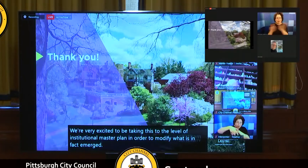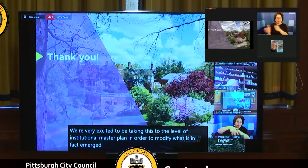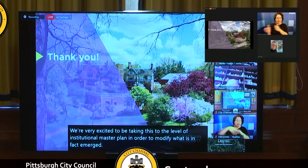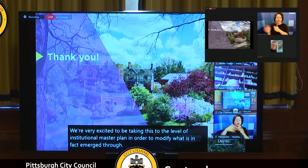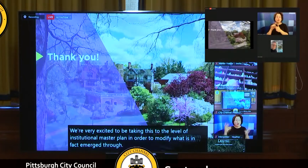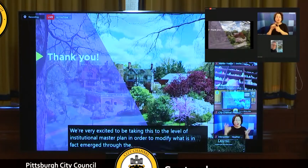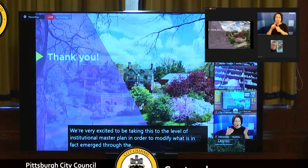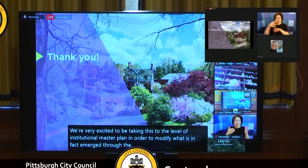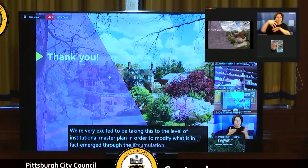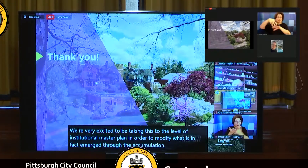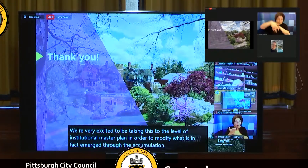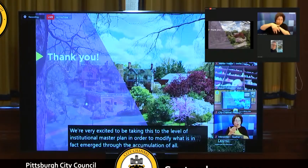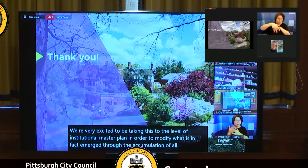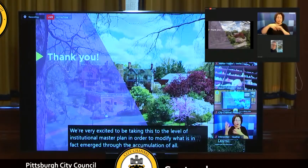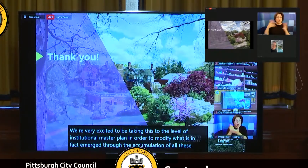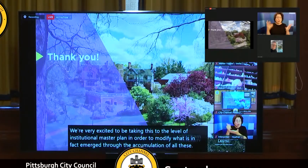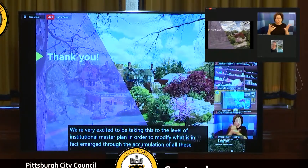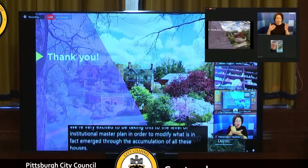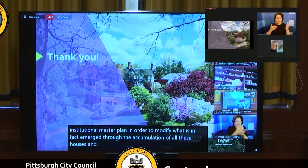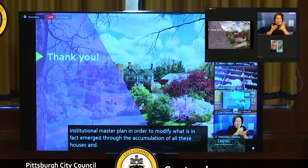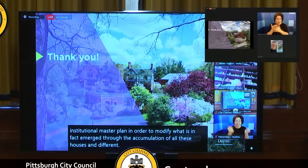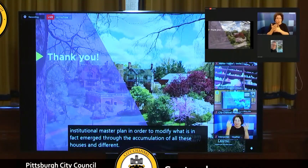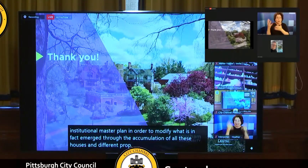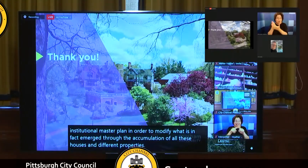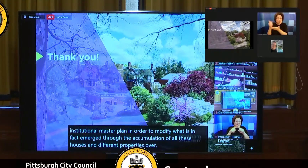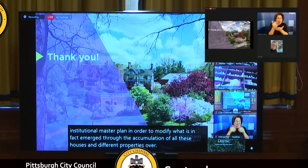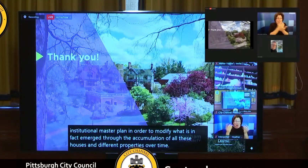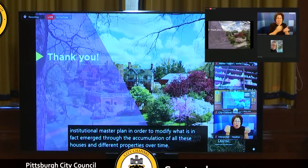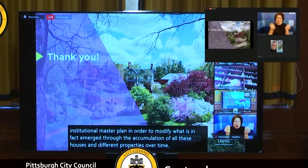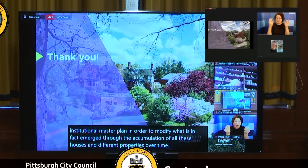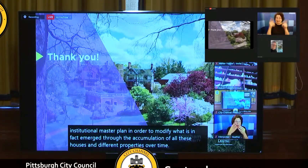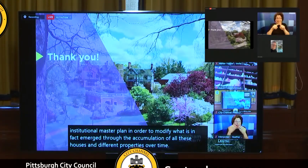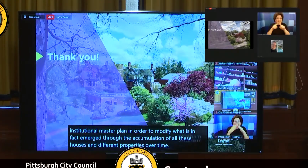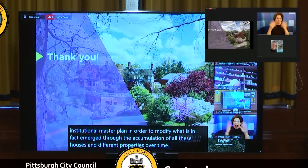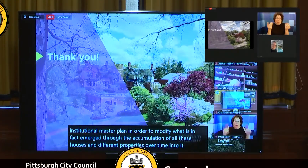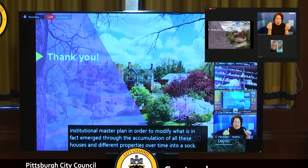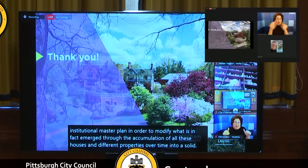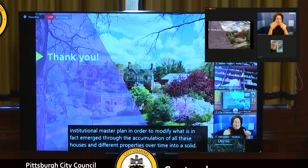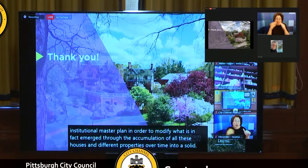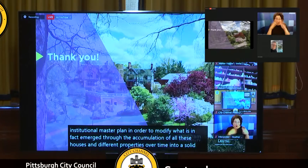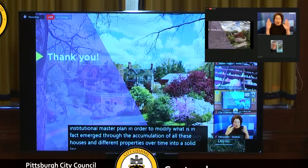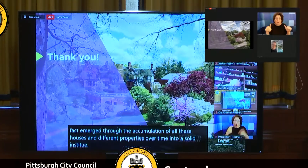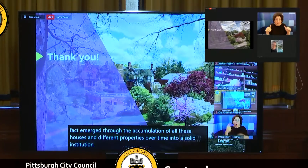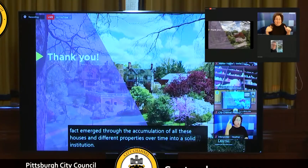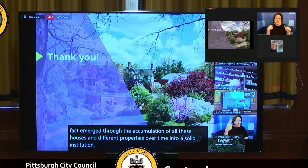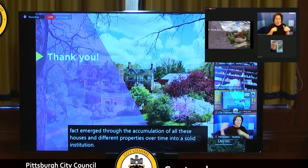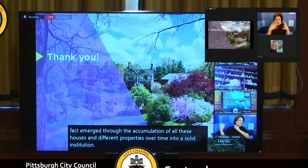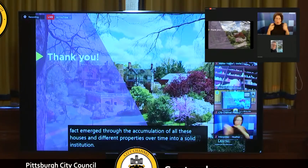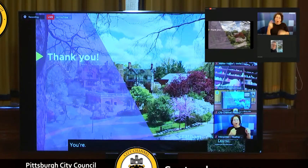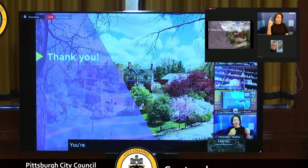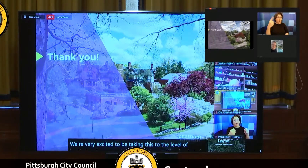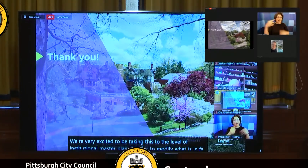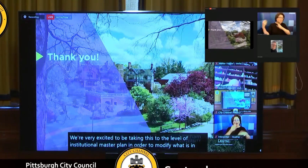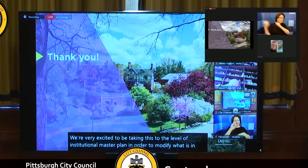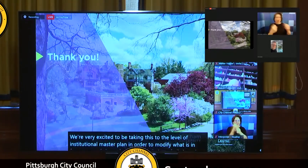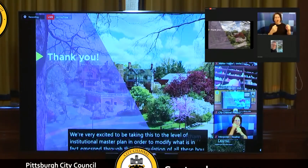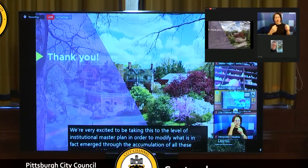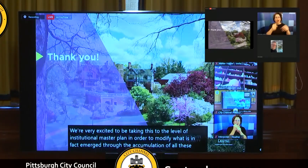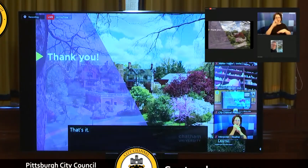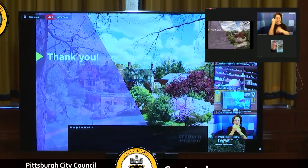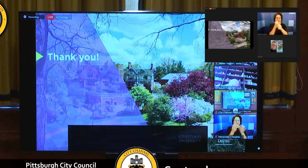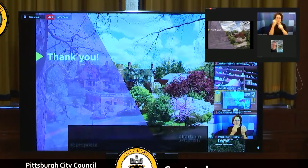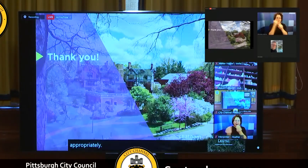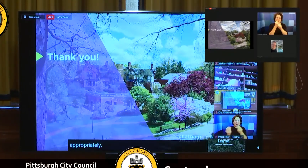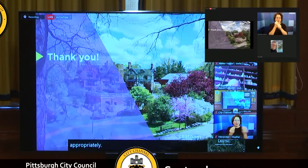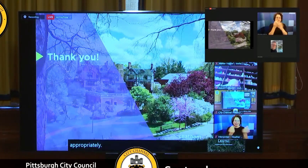the accumulation of all these houses and different properties over time into a solid institution university campus that's